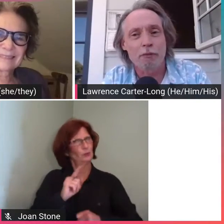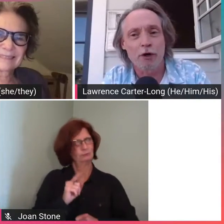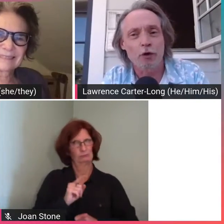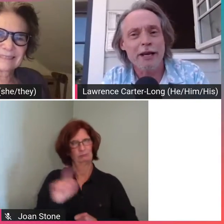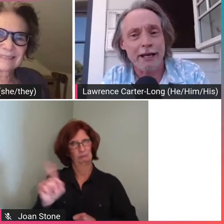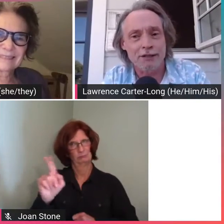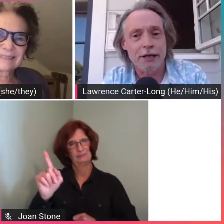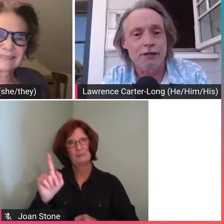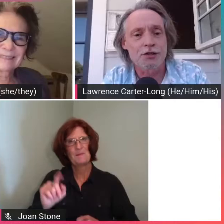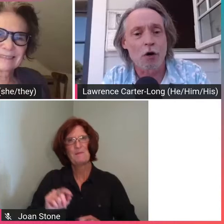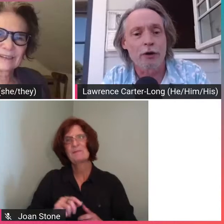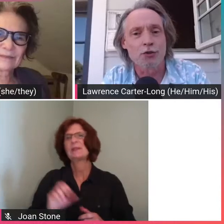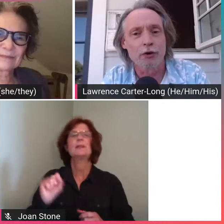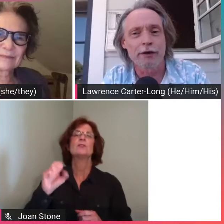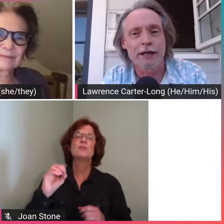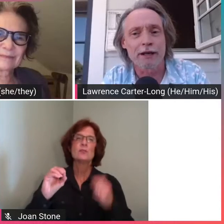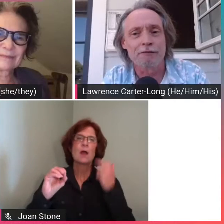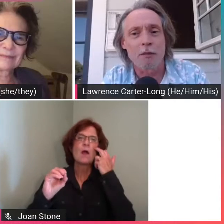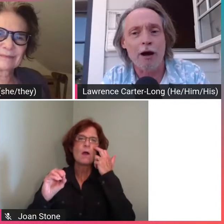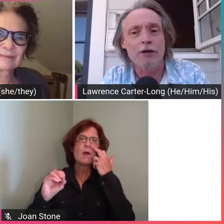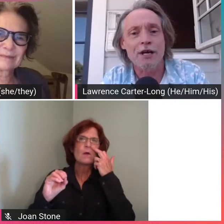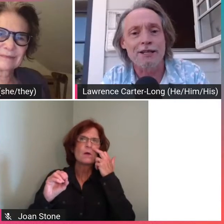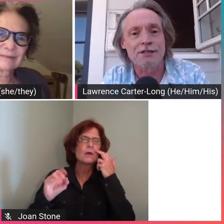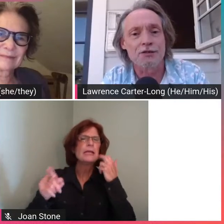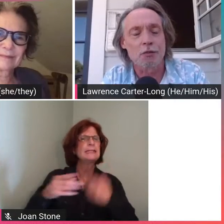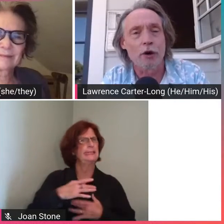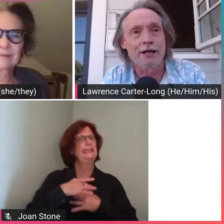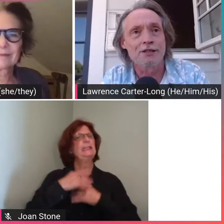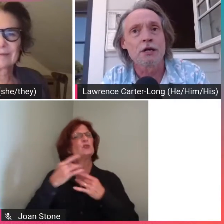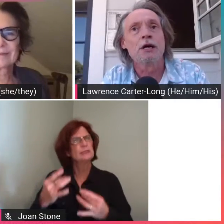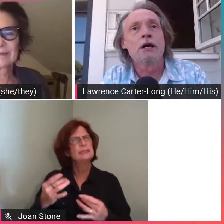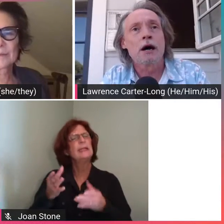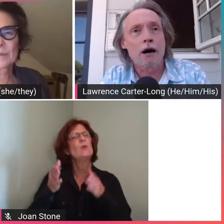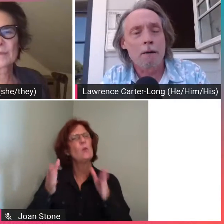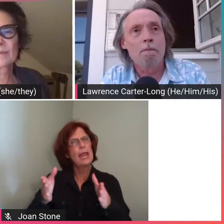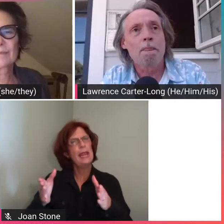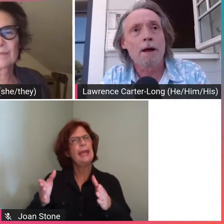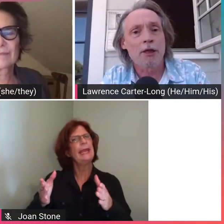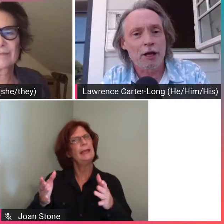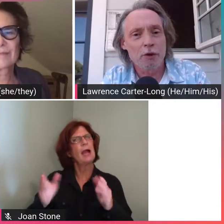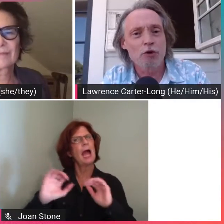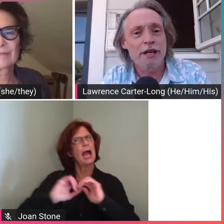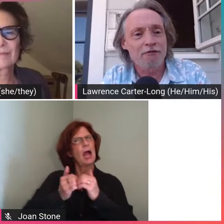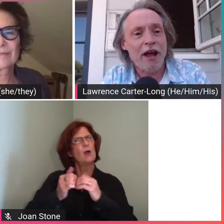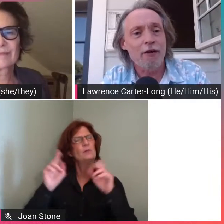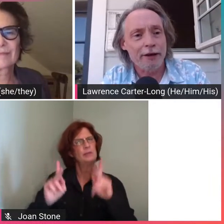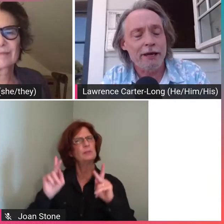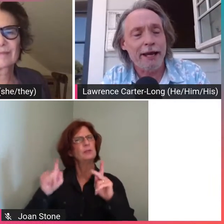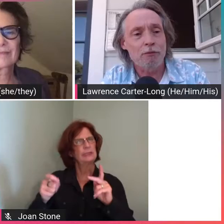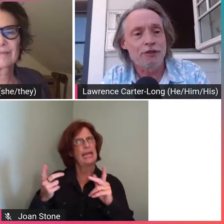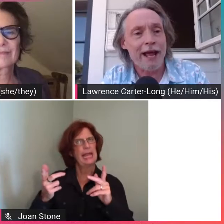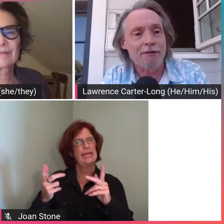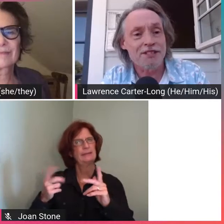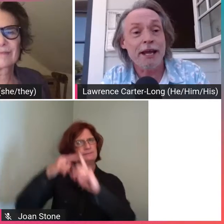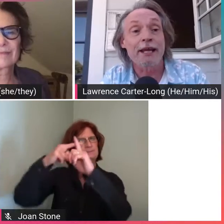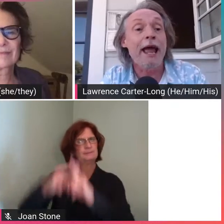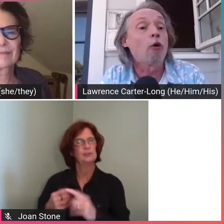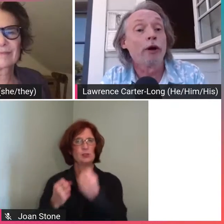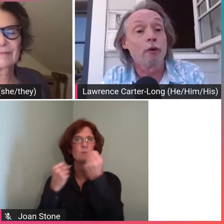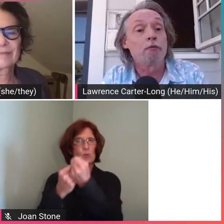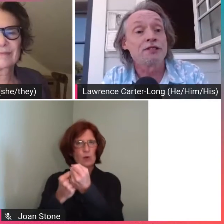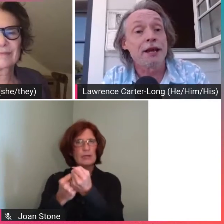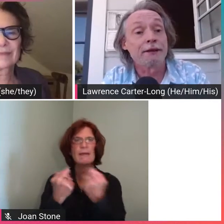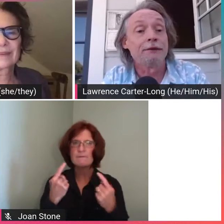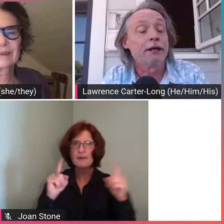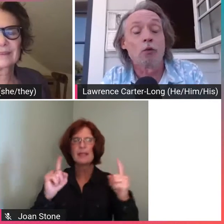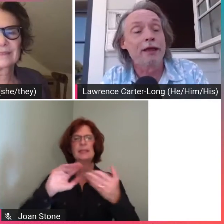away from your critics. And so it's really kind of democratized in some ways, the community finally being able to have a say in how